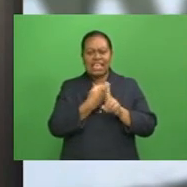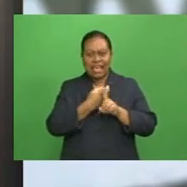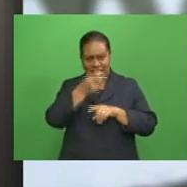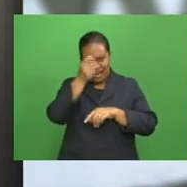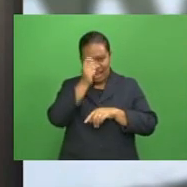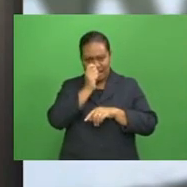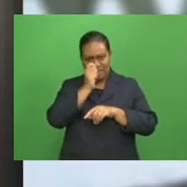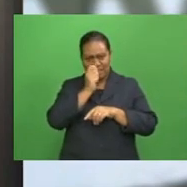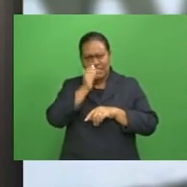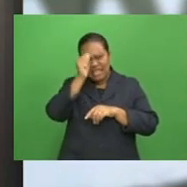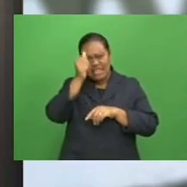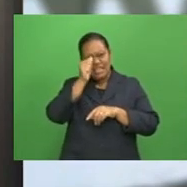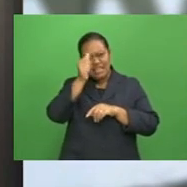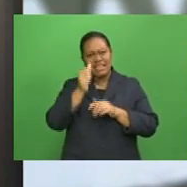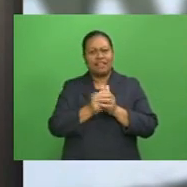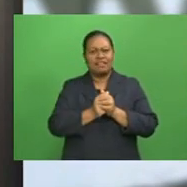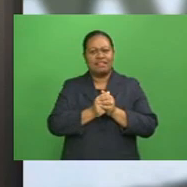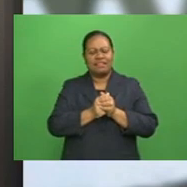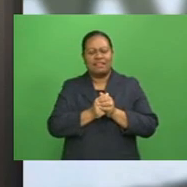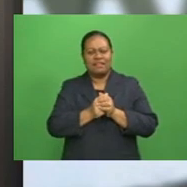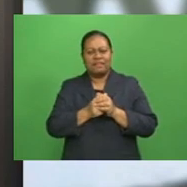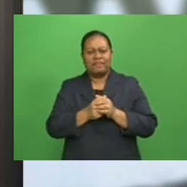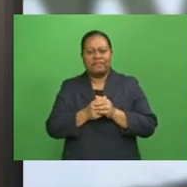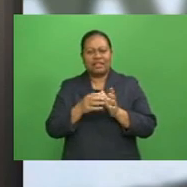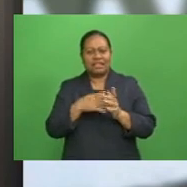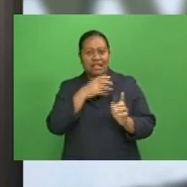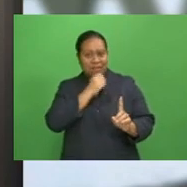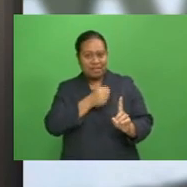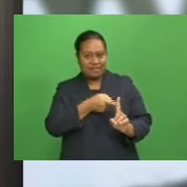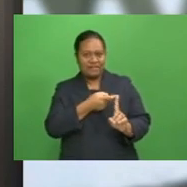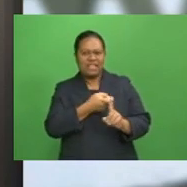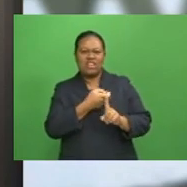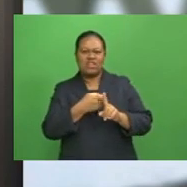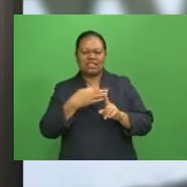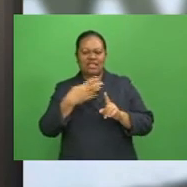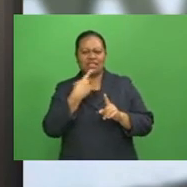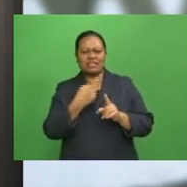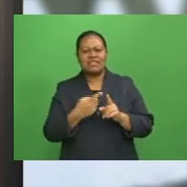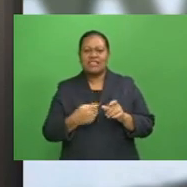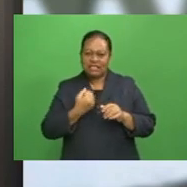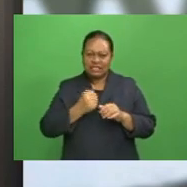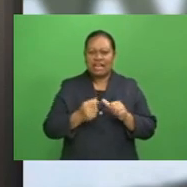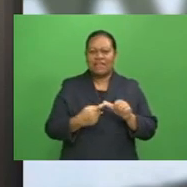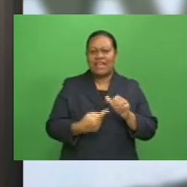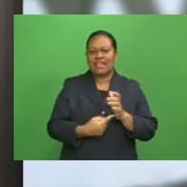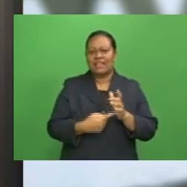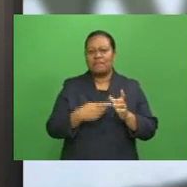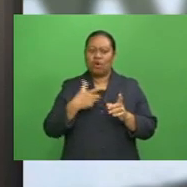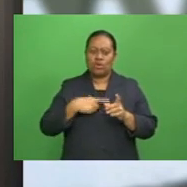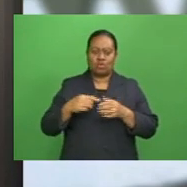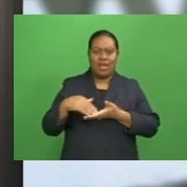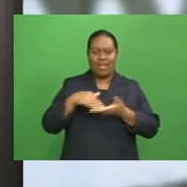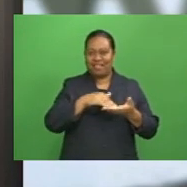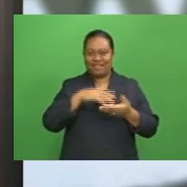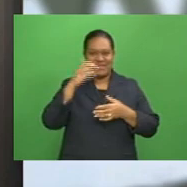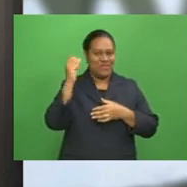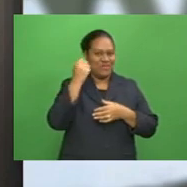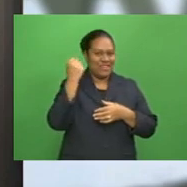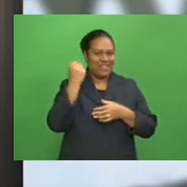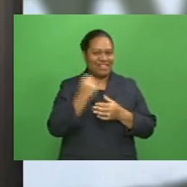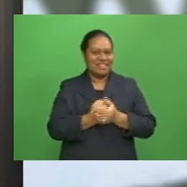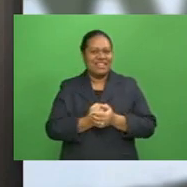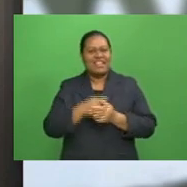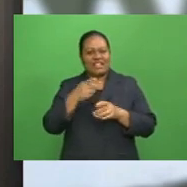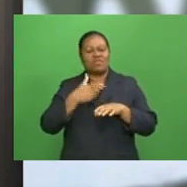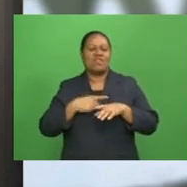an Indian sports news site suggest that Krishna, who had a stellar season with ATK, helping win their third title, has agreed to a new